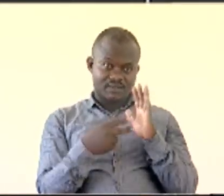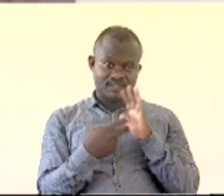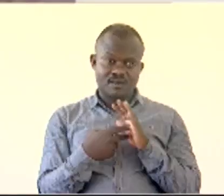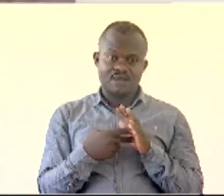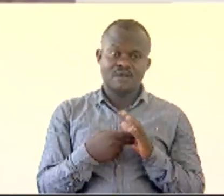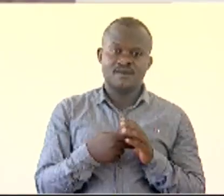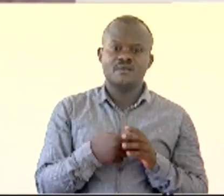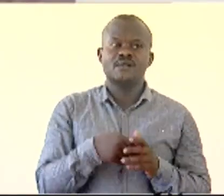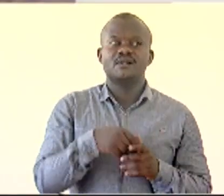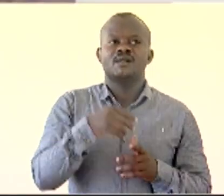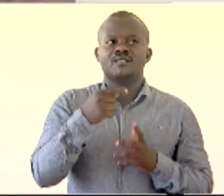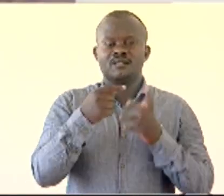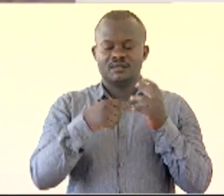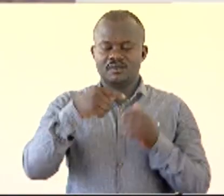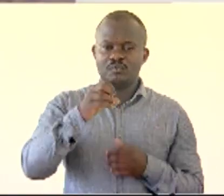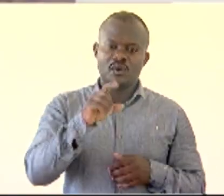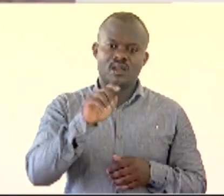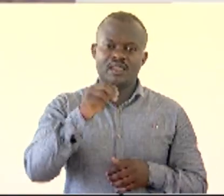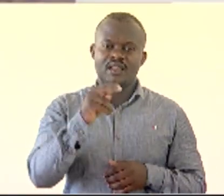polythene bags,